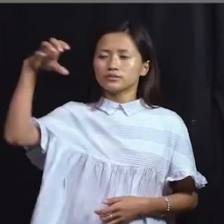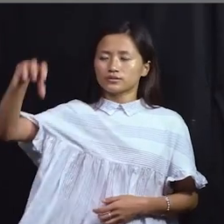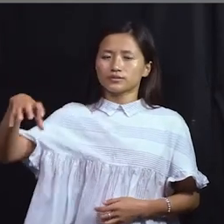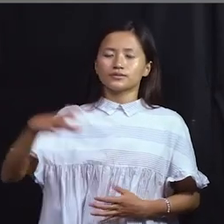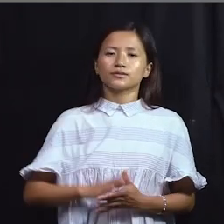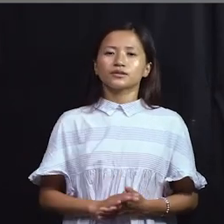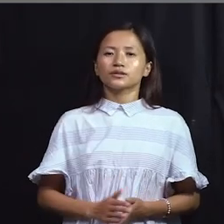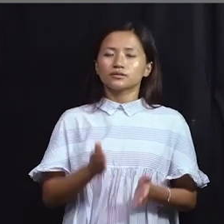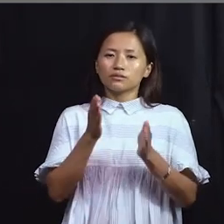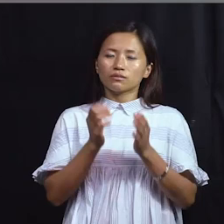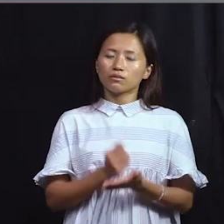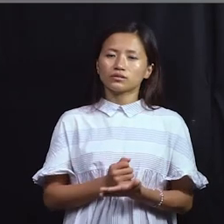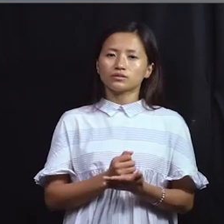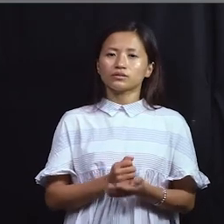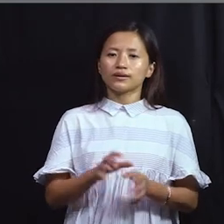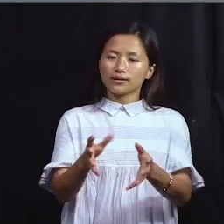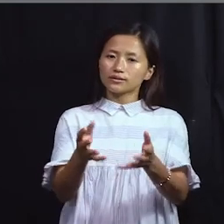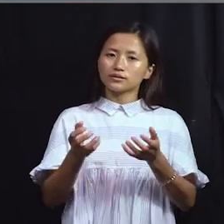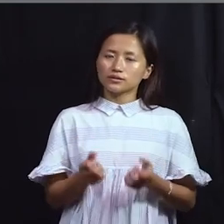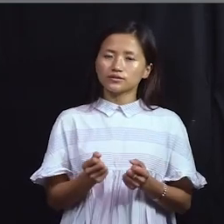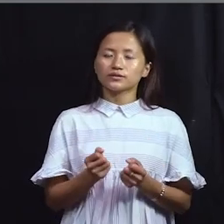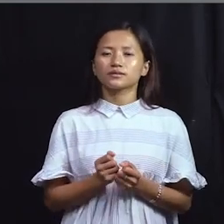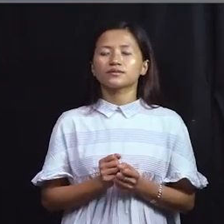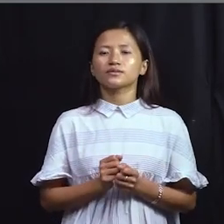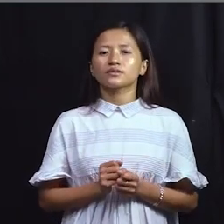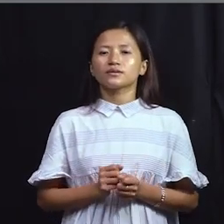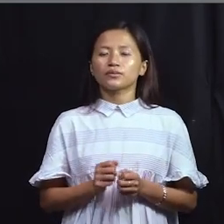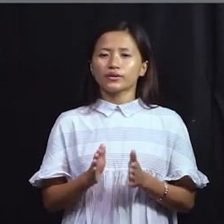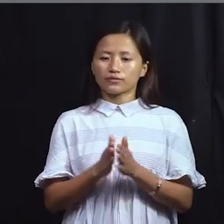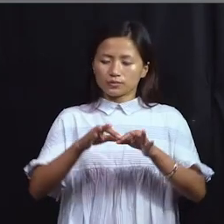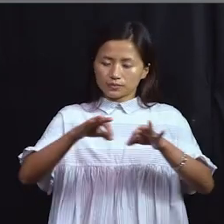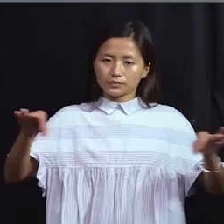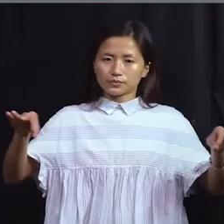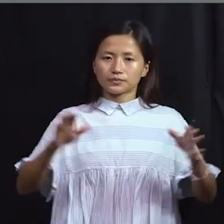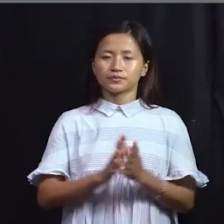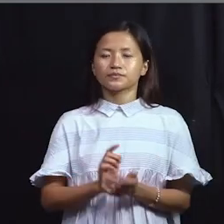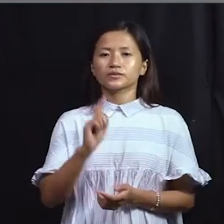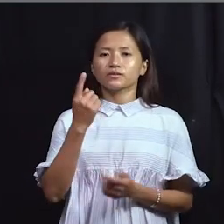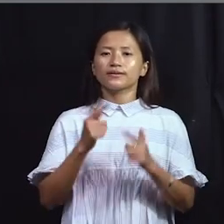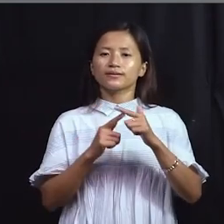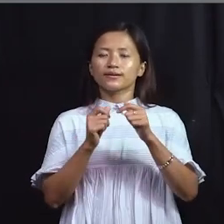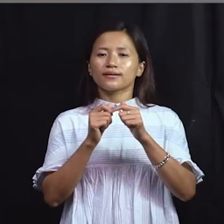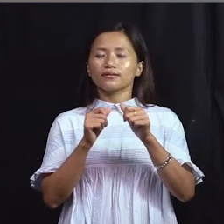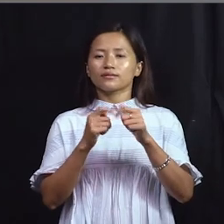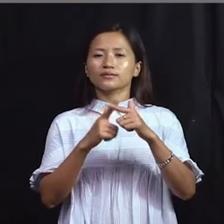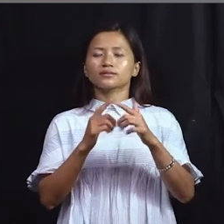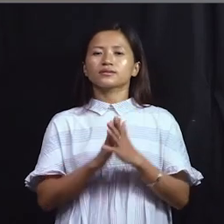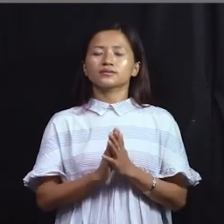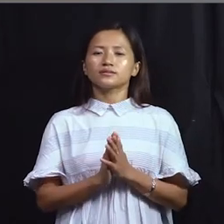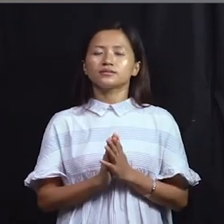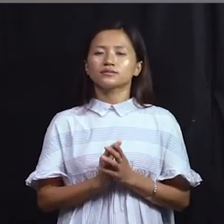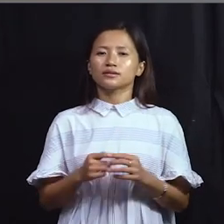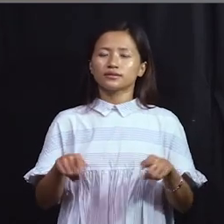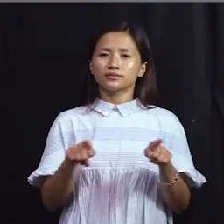order to achieve this, we have two important measures. Number one, taxes and subsidies, and number